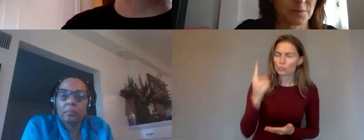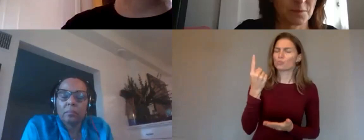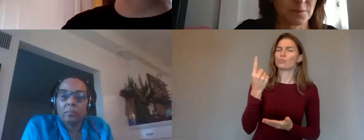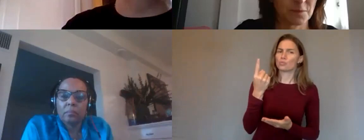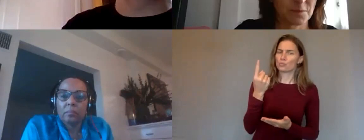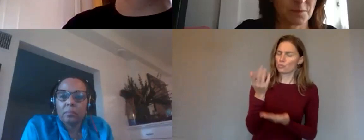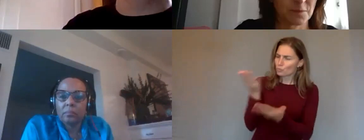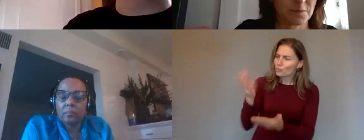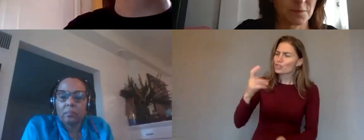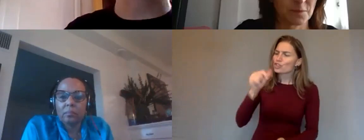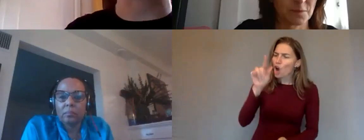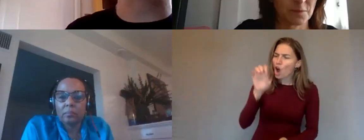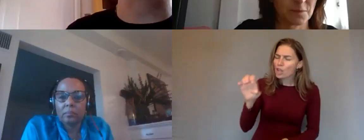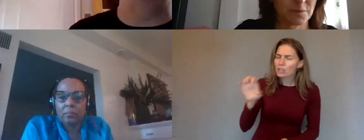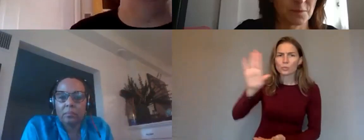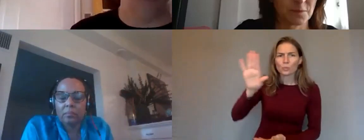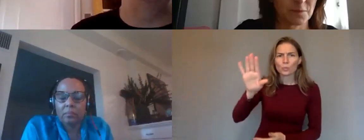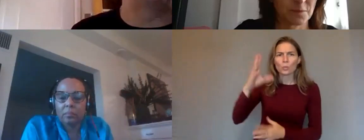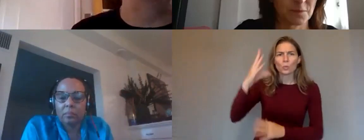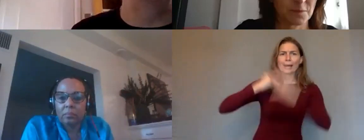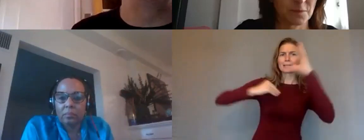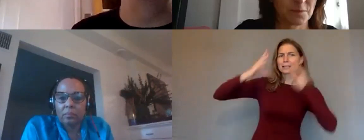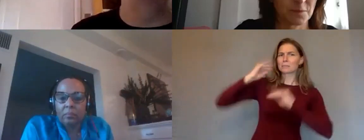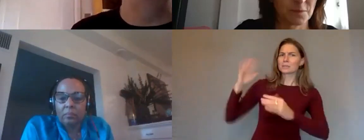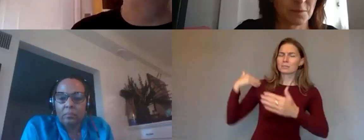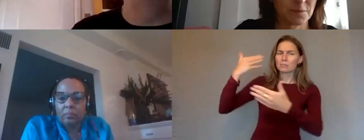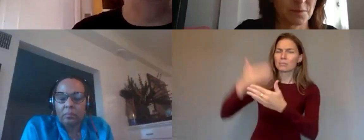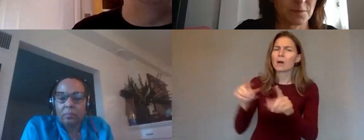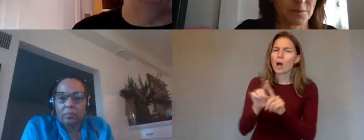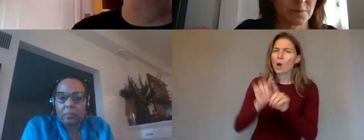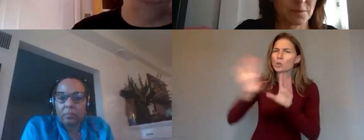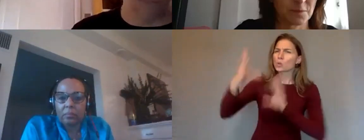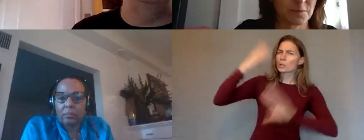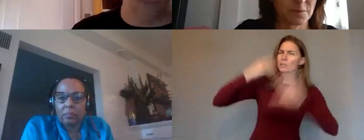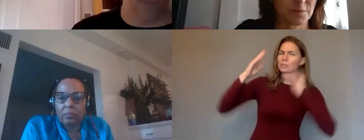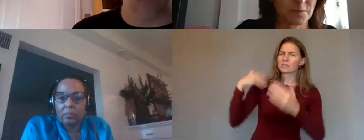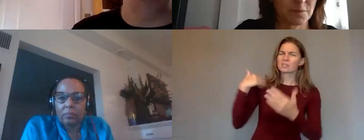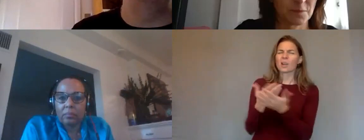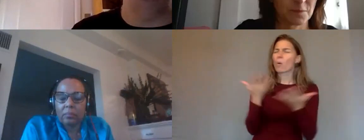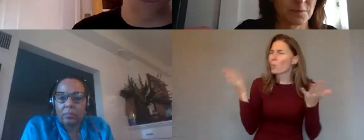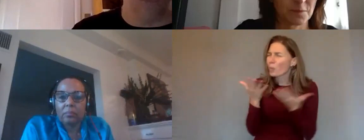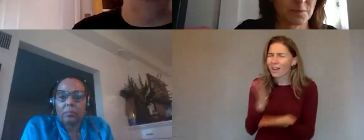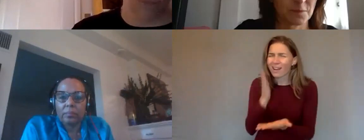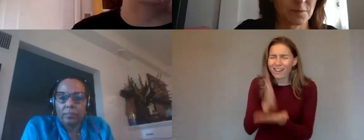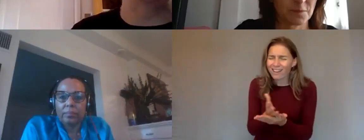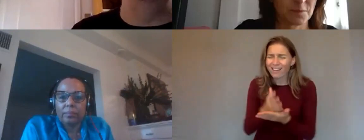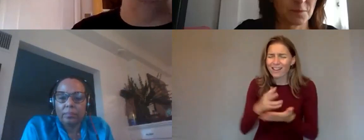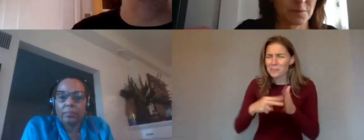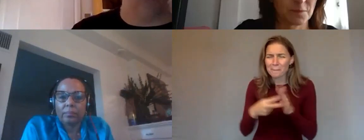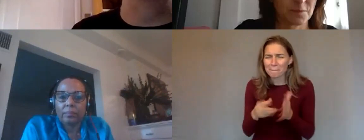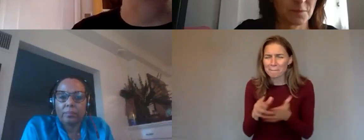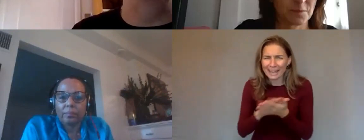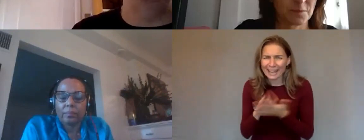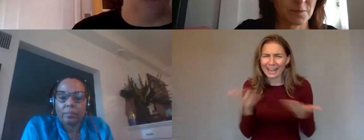her experience, perhaps sharing a bit of experience around what that really means. Technology acting